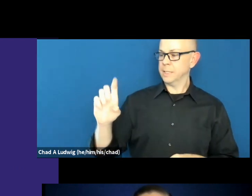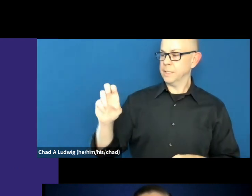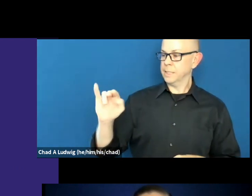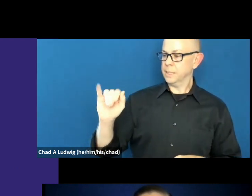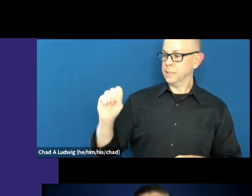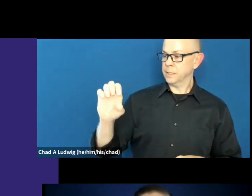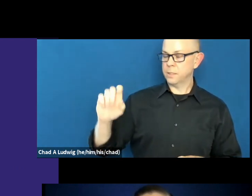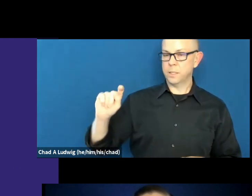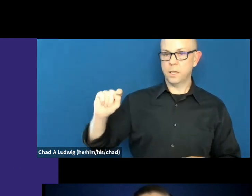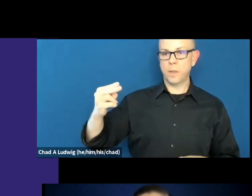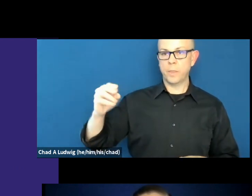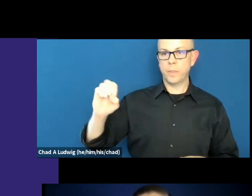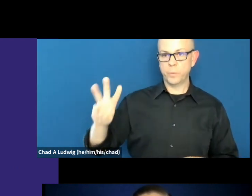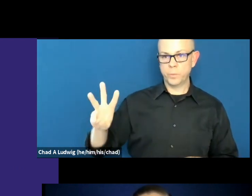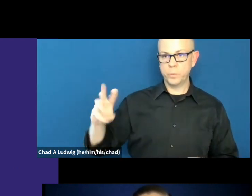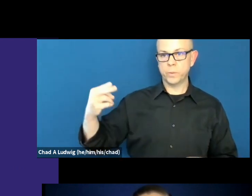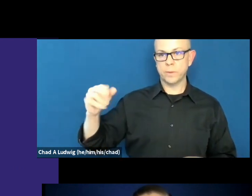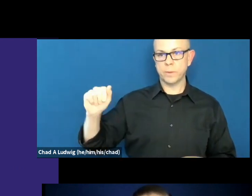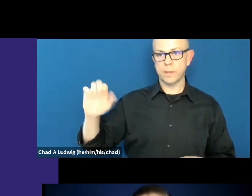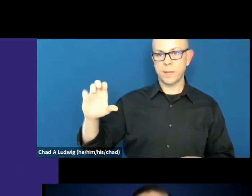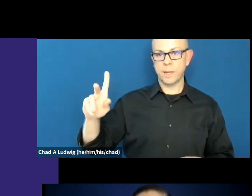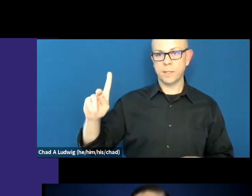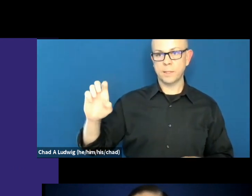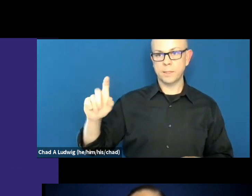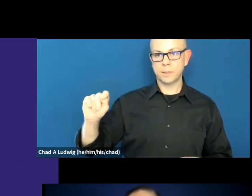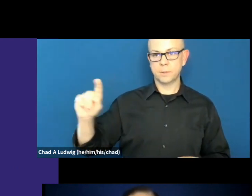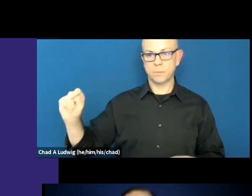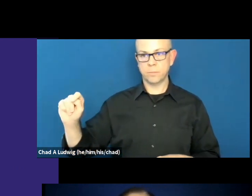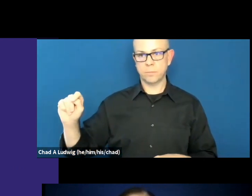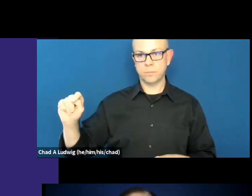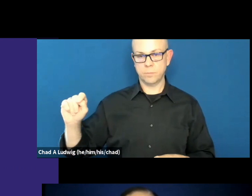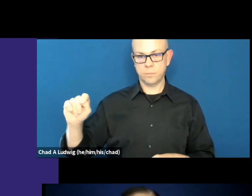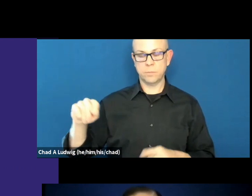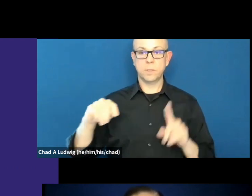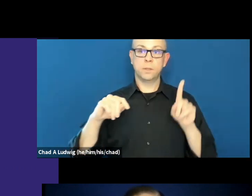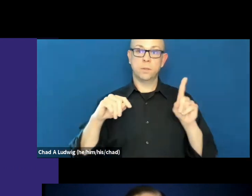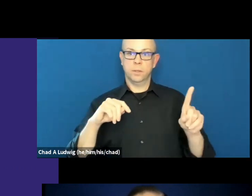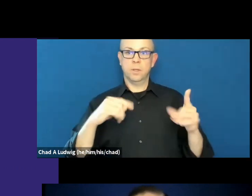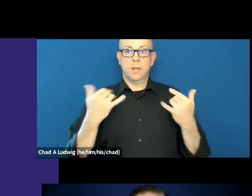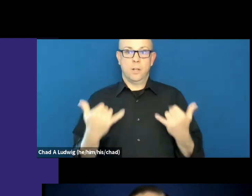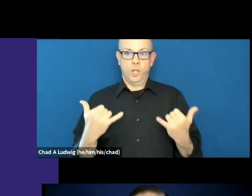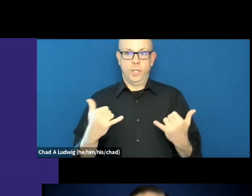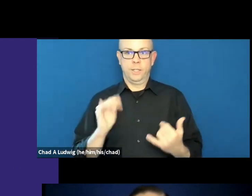employ a principal investigator, Denise Thew Hackett,